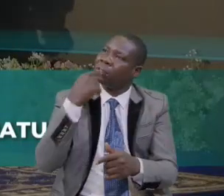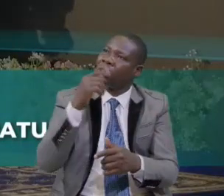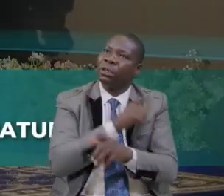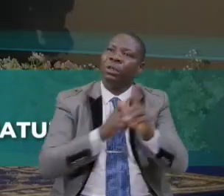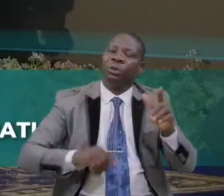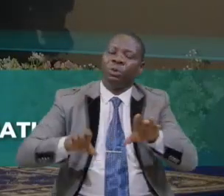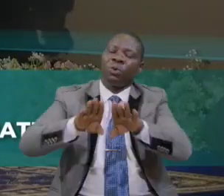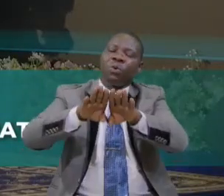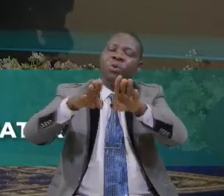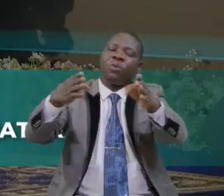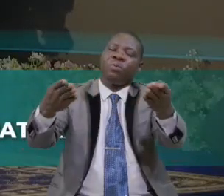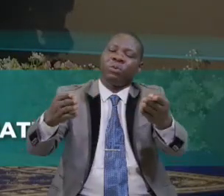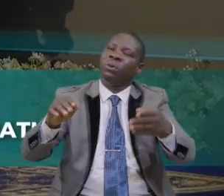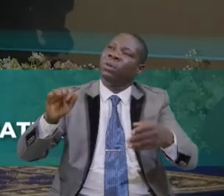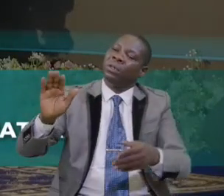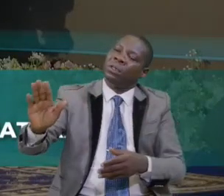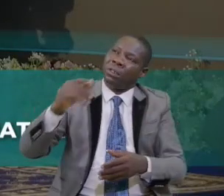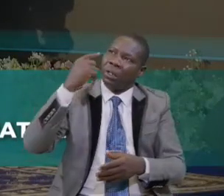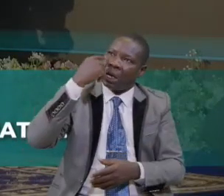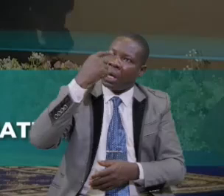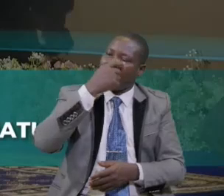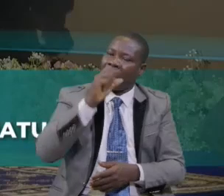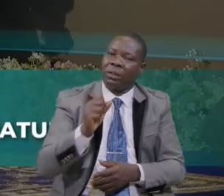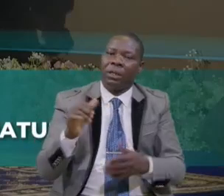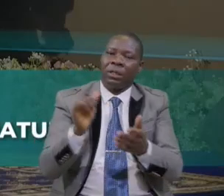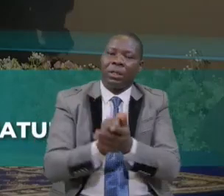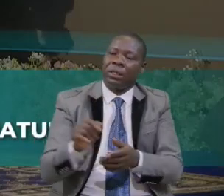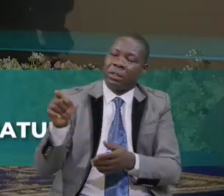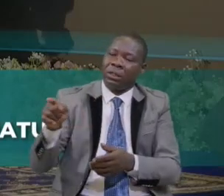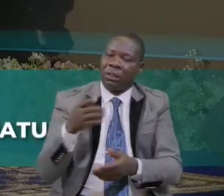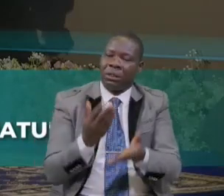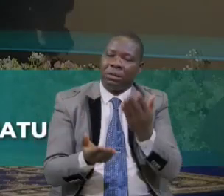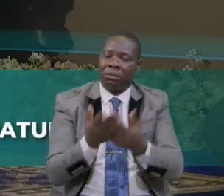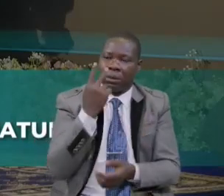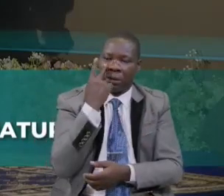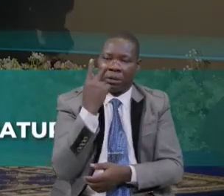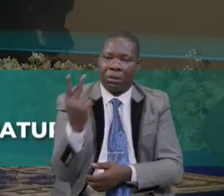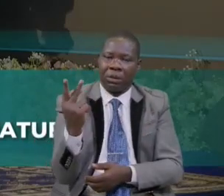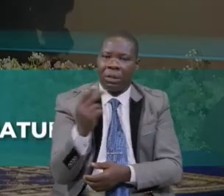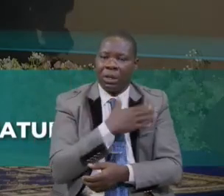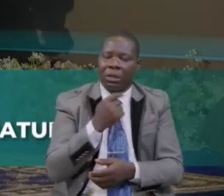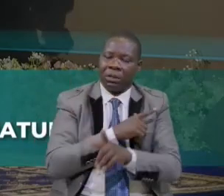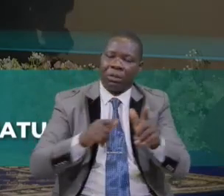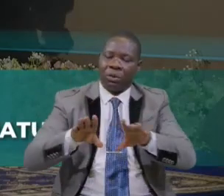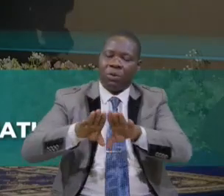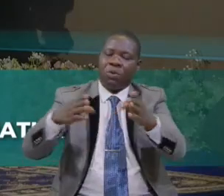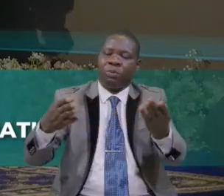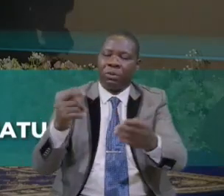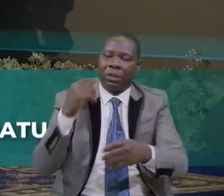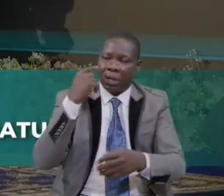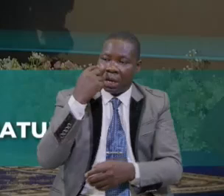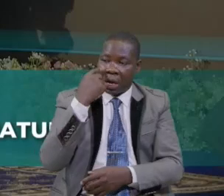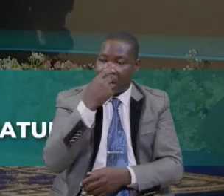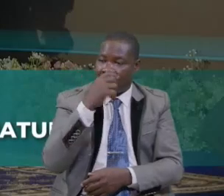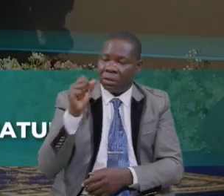his eyes that he may see. And the Lord opened the eyes of the servant, and he